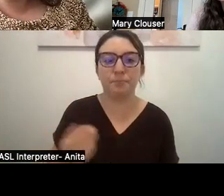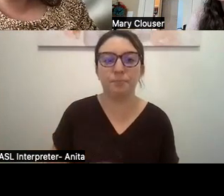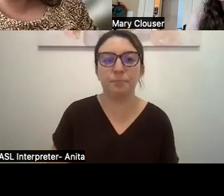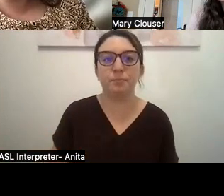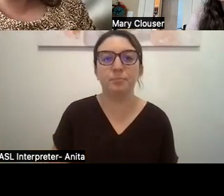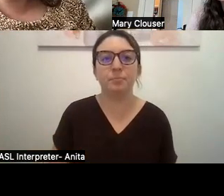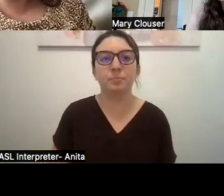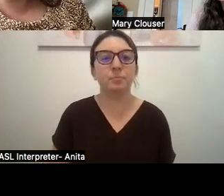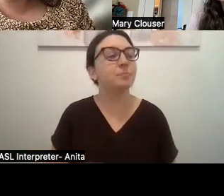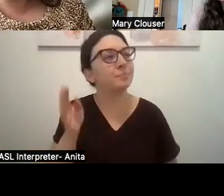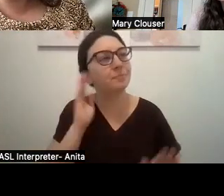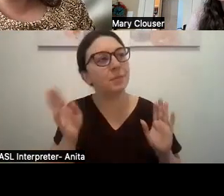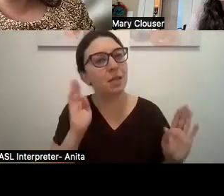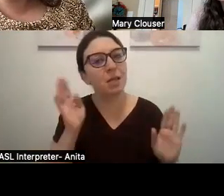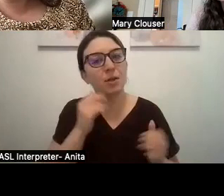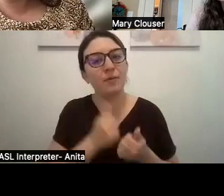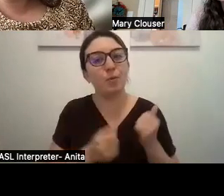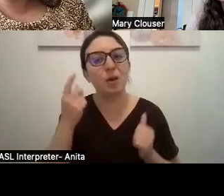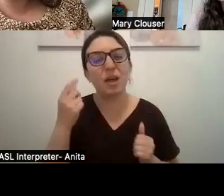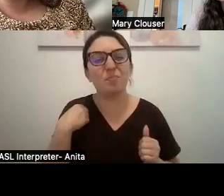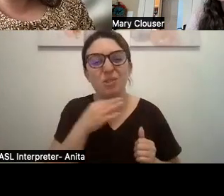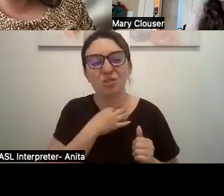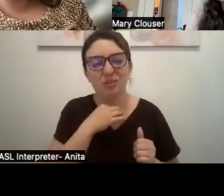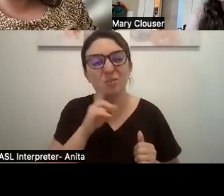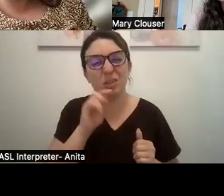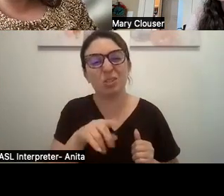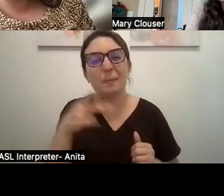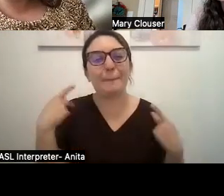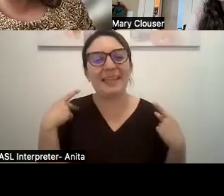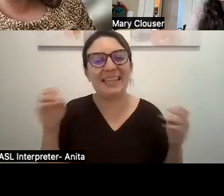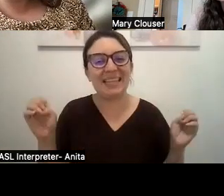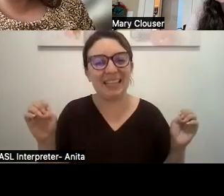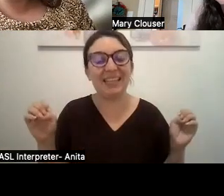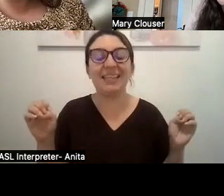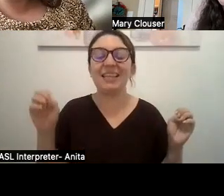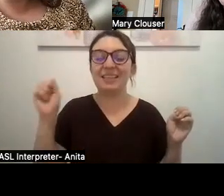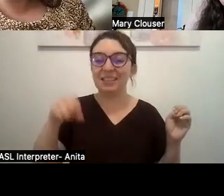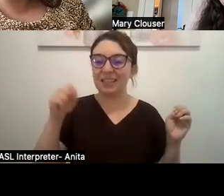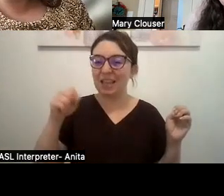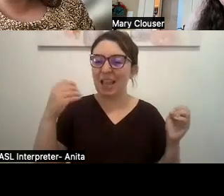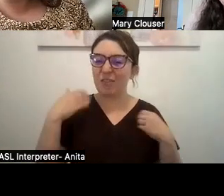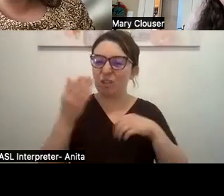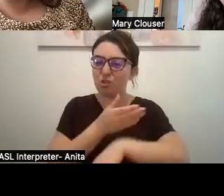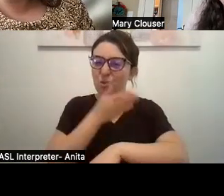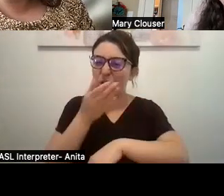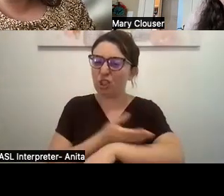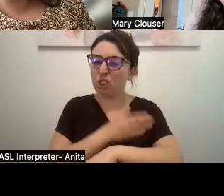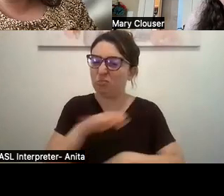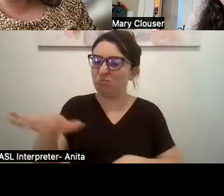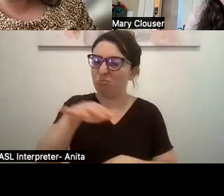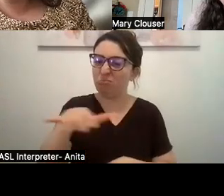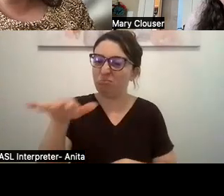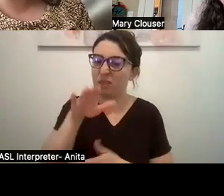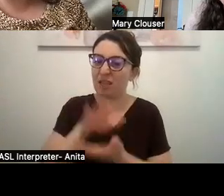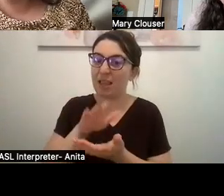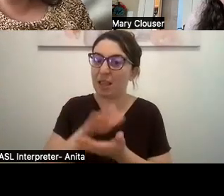Hi, everyone. I did have a question about PE. I know that there's construction going on campus, which